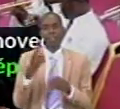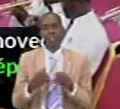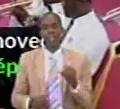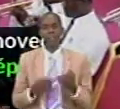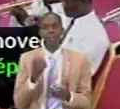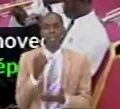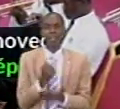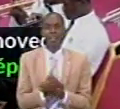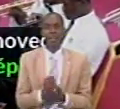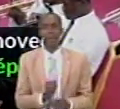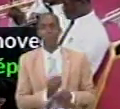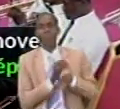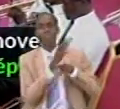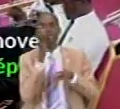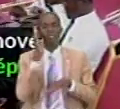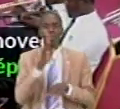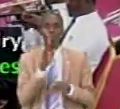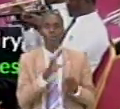amen